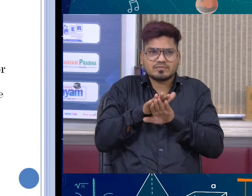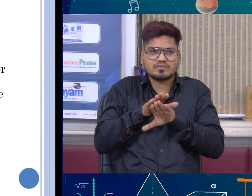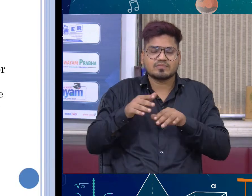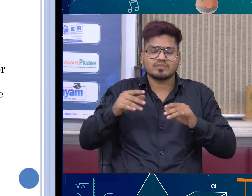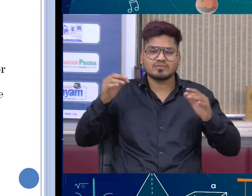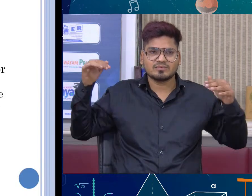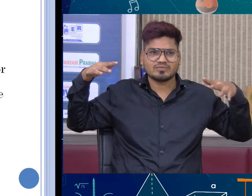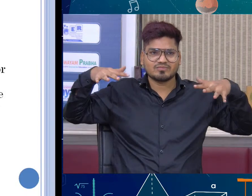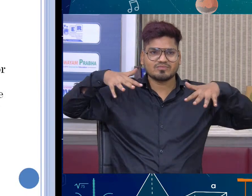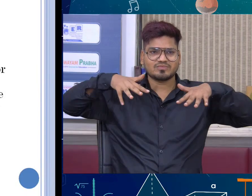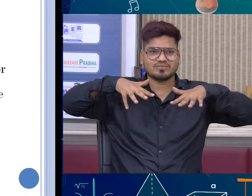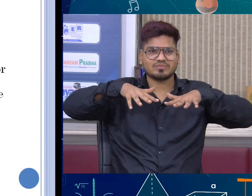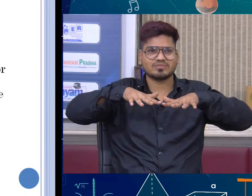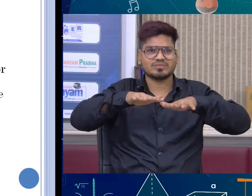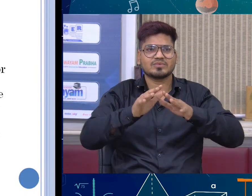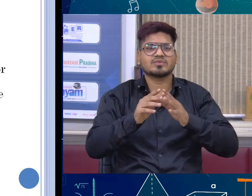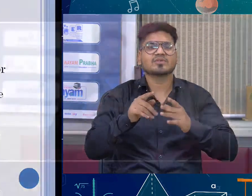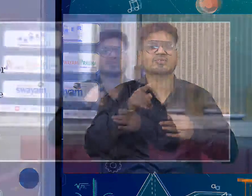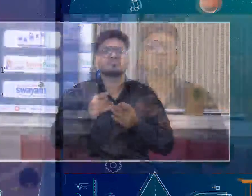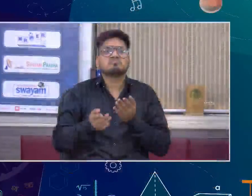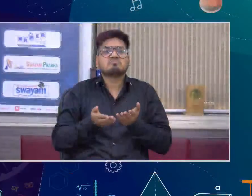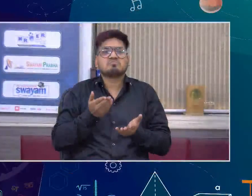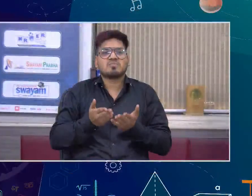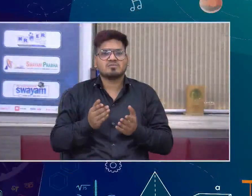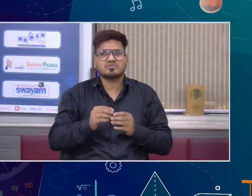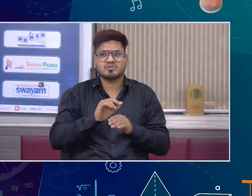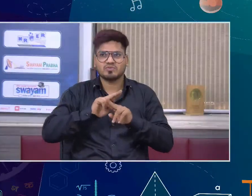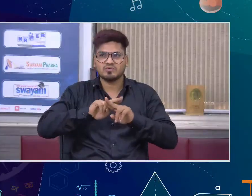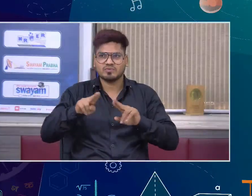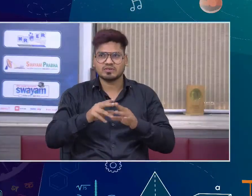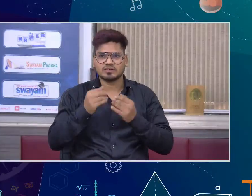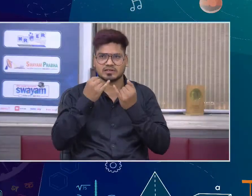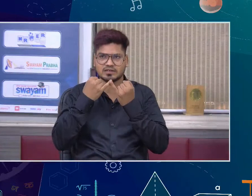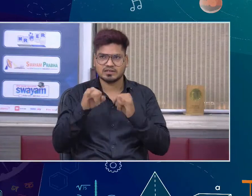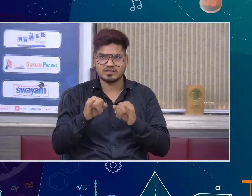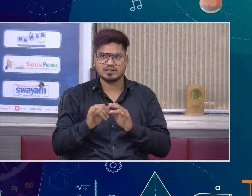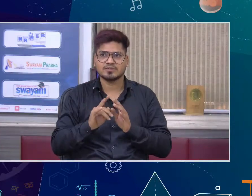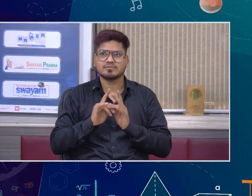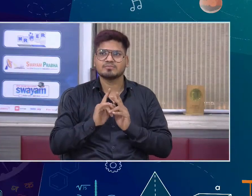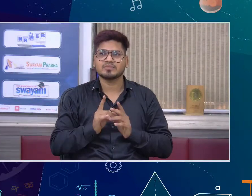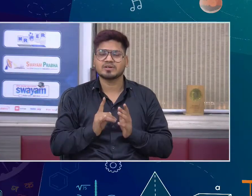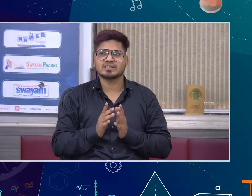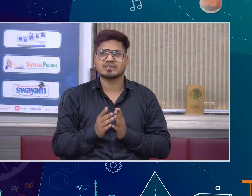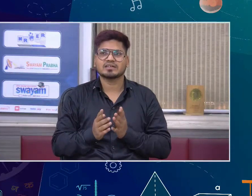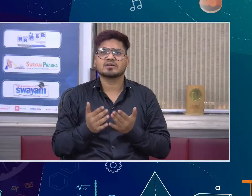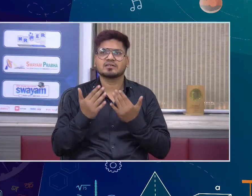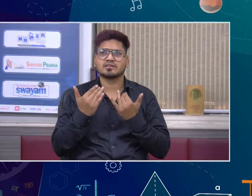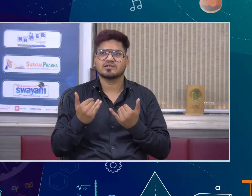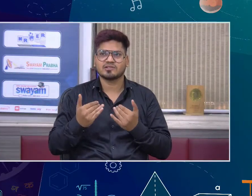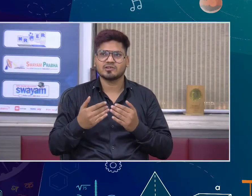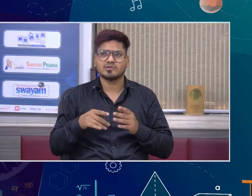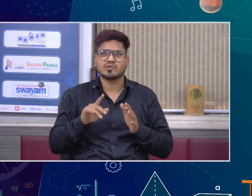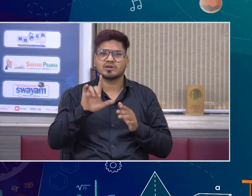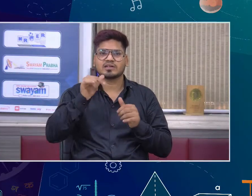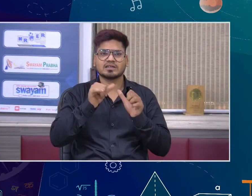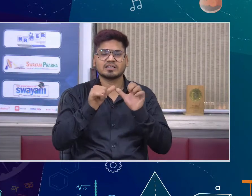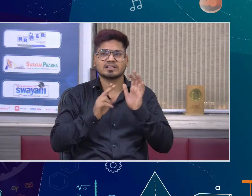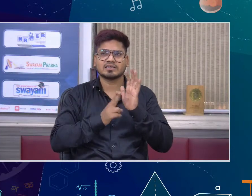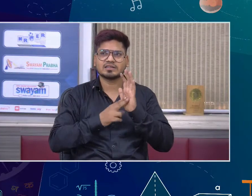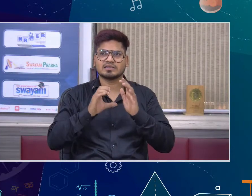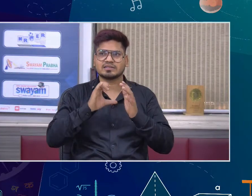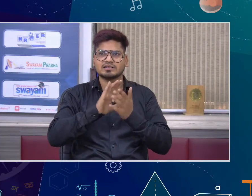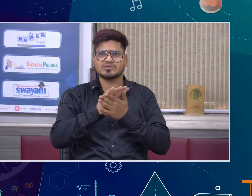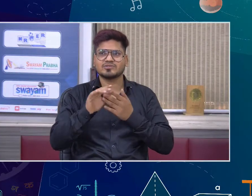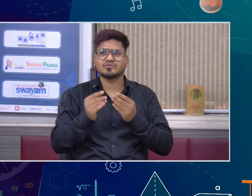next, like that. The corn was totally destroyed. The flowers were gone from the plants. Lanju's soul was